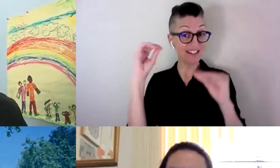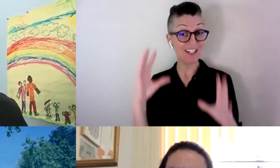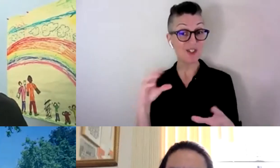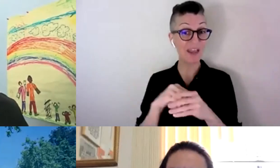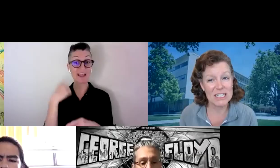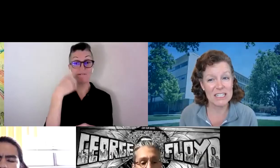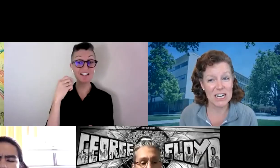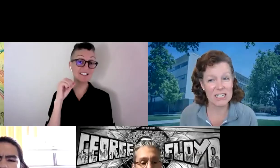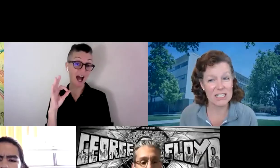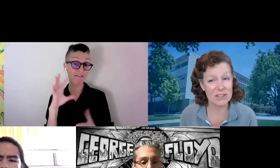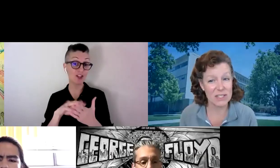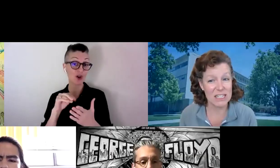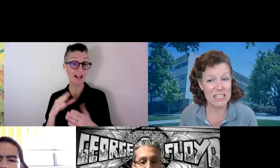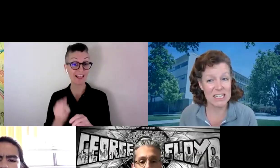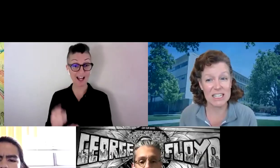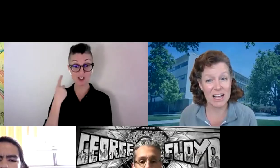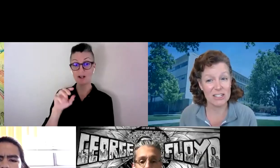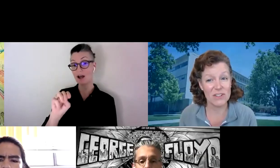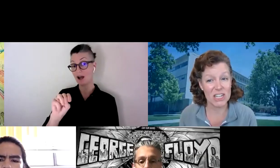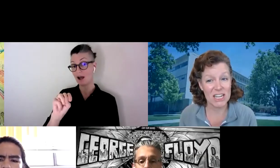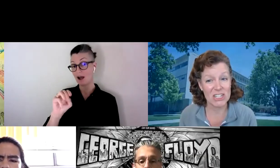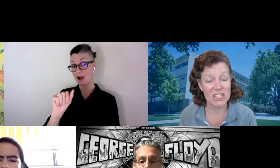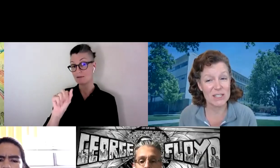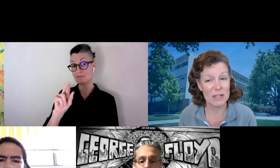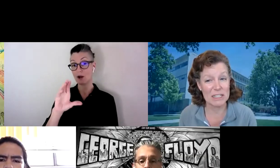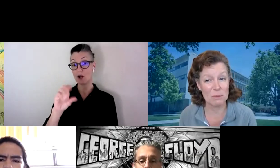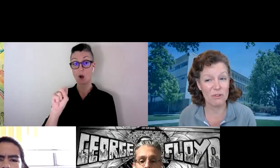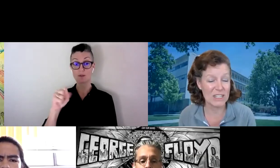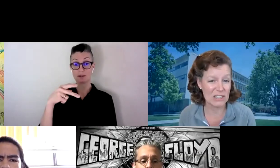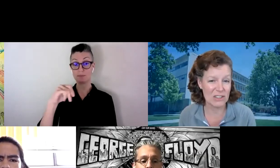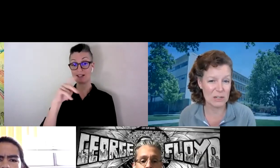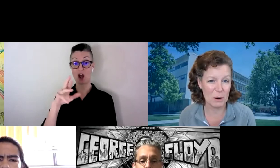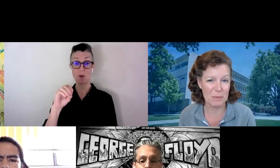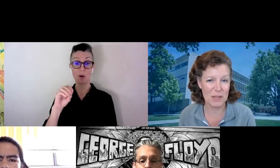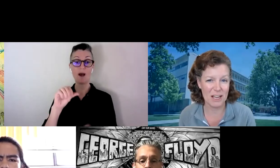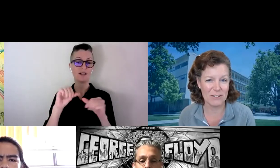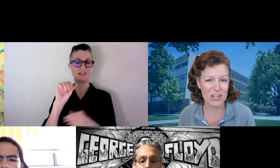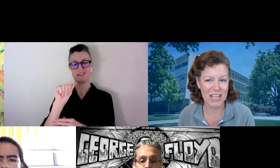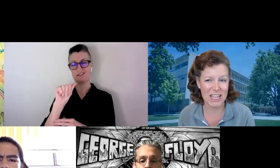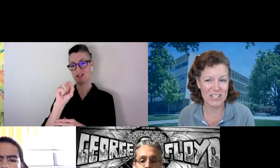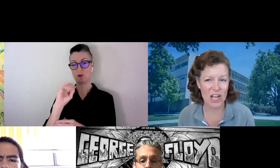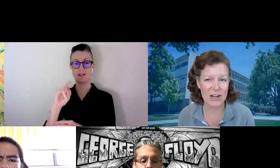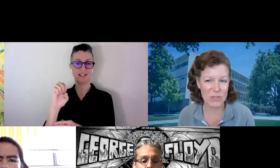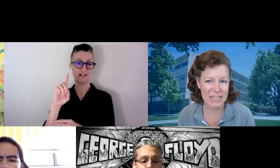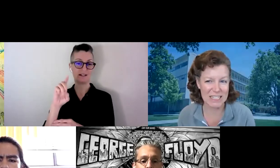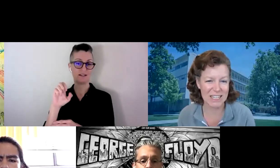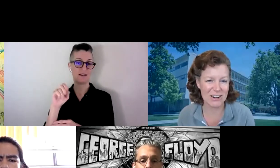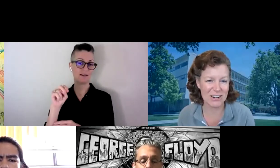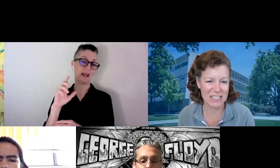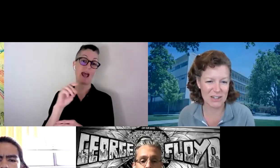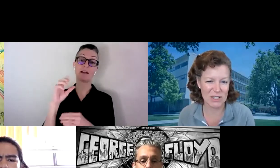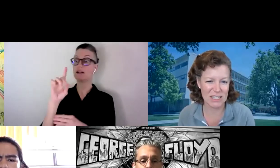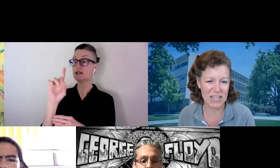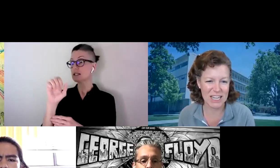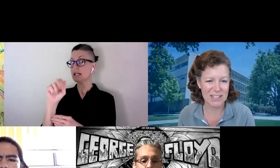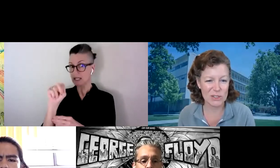Marcos Pizarro is our Associate Dean in the College of Education, as well as a professor in the Department of Chicana and Chicano Studies here at